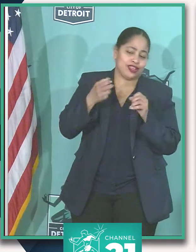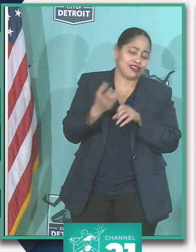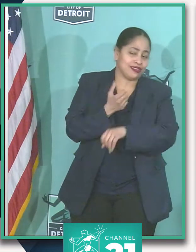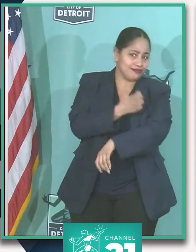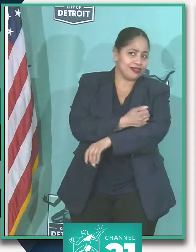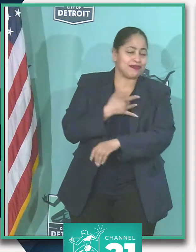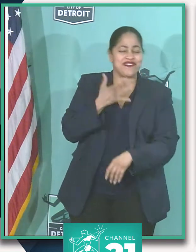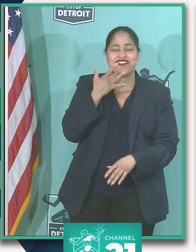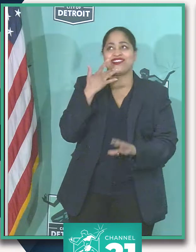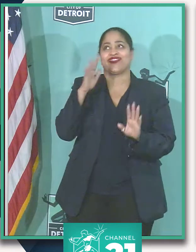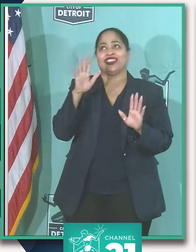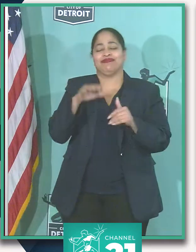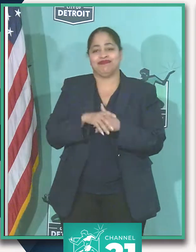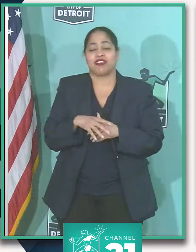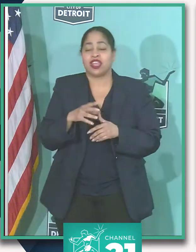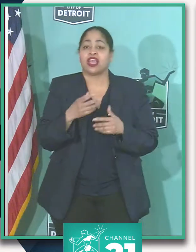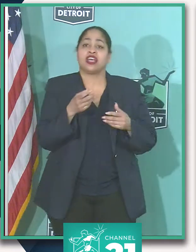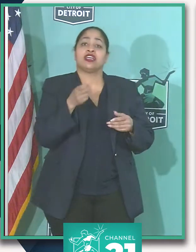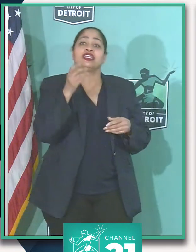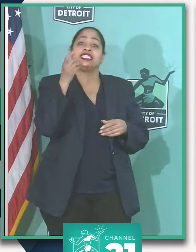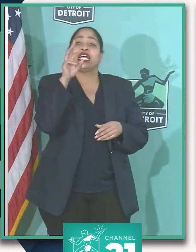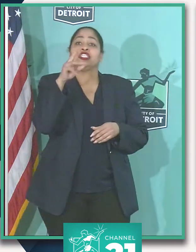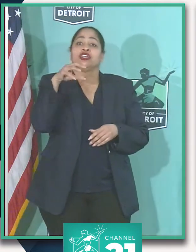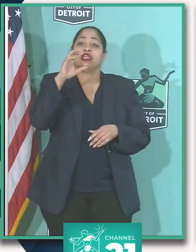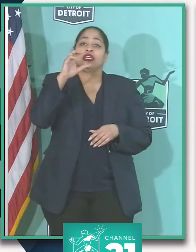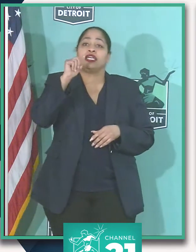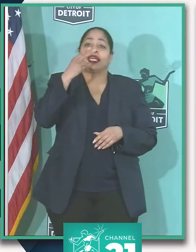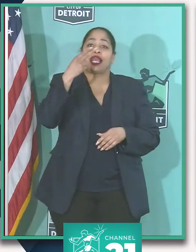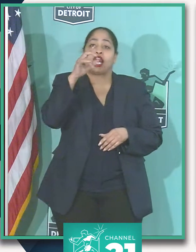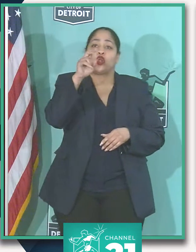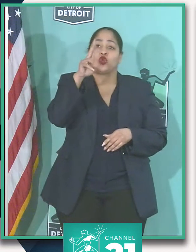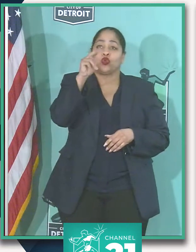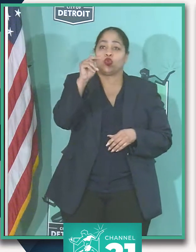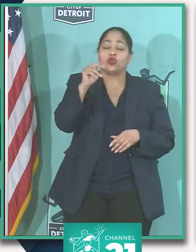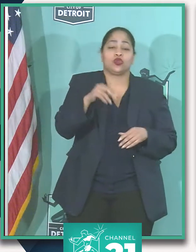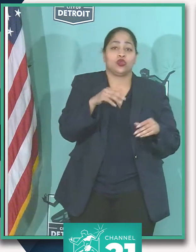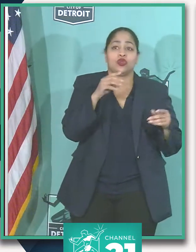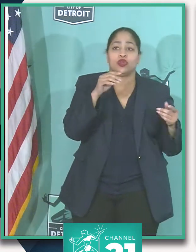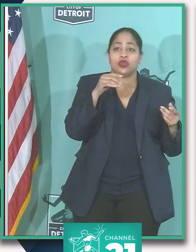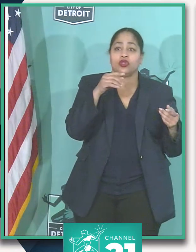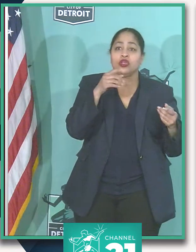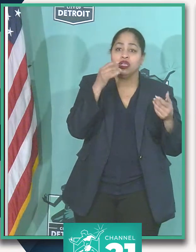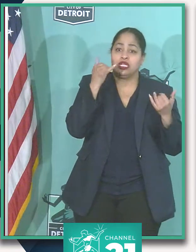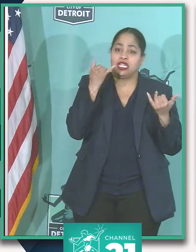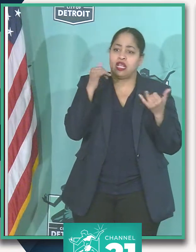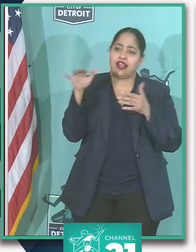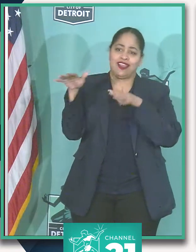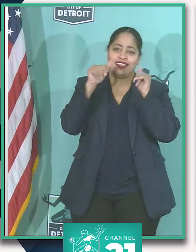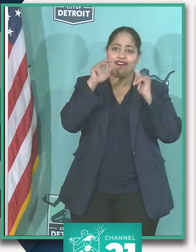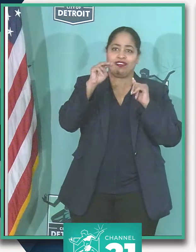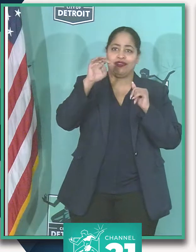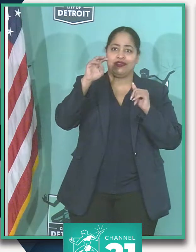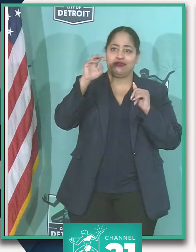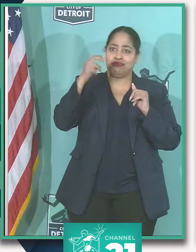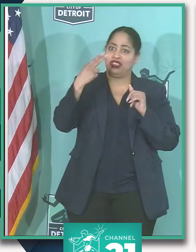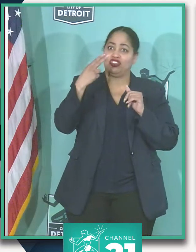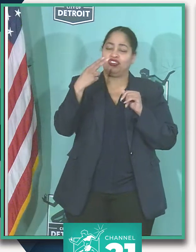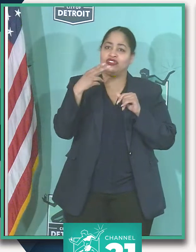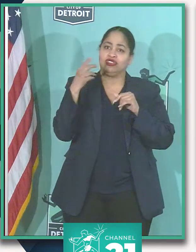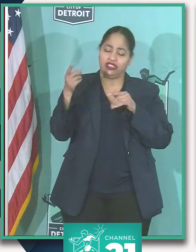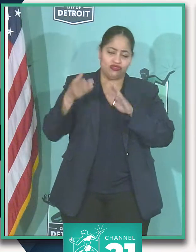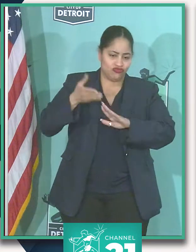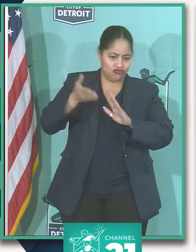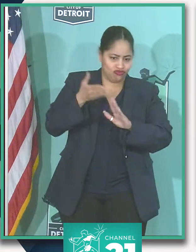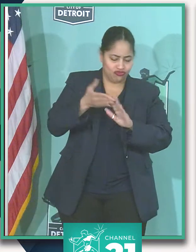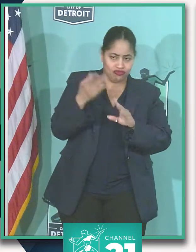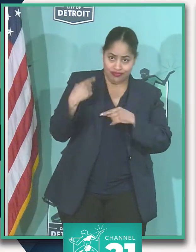Dr. Khaldun, who I'm very proud to say came out of the city of Detroit and is running this for the state of Michigan, allowed us to do this. We've been wanting